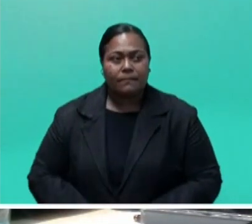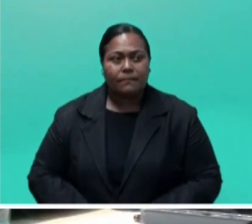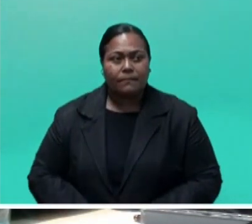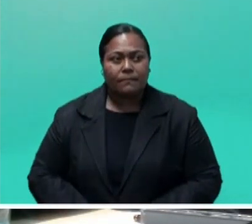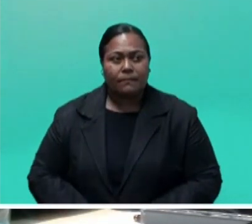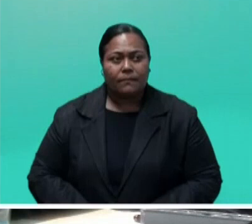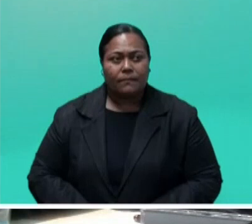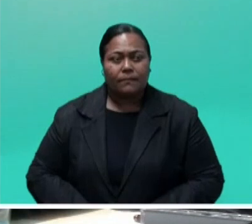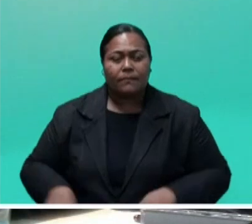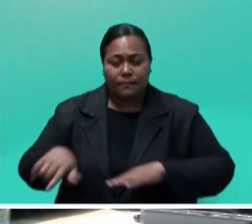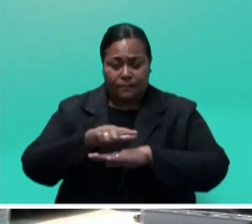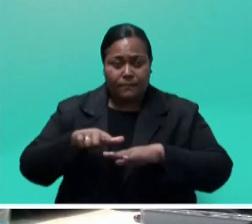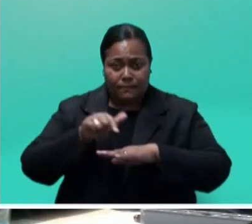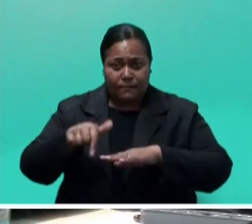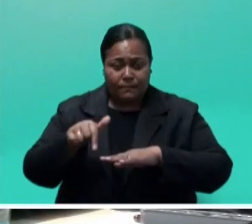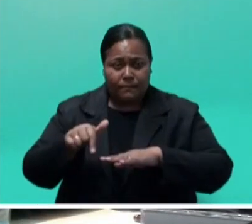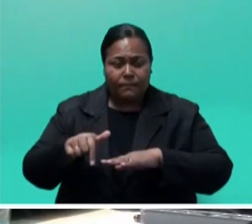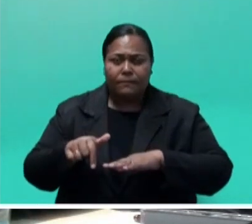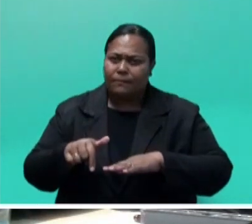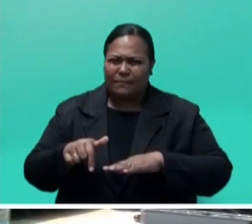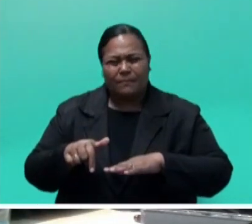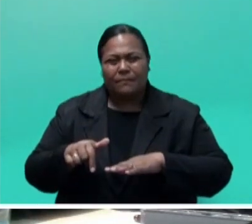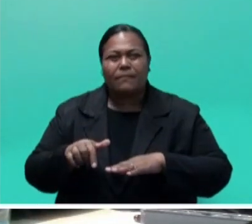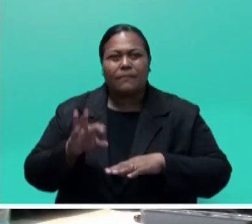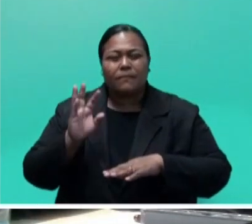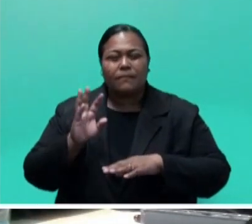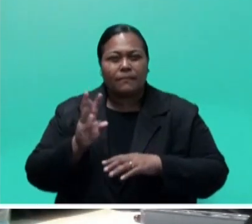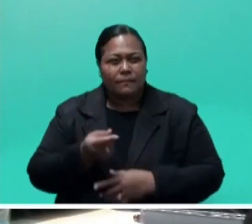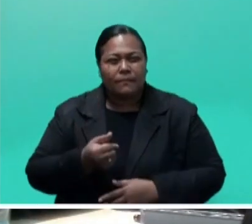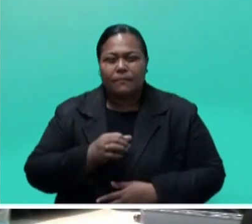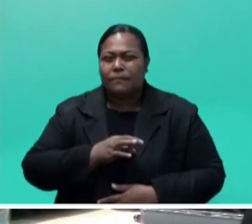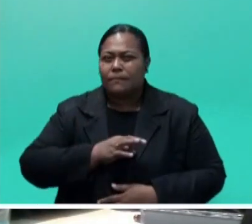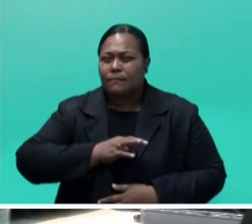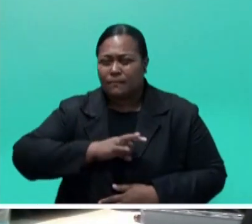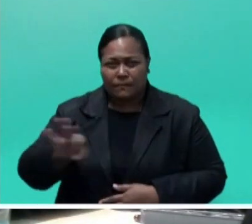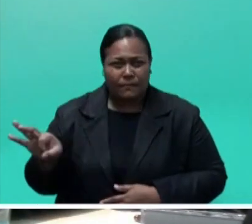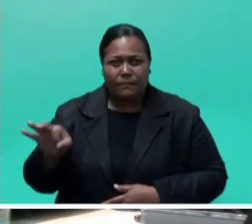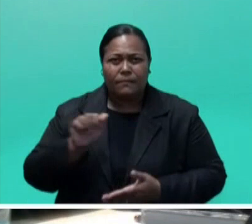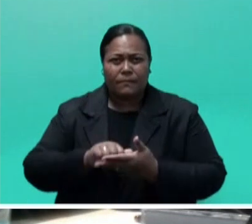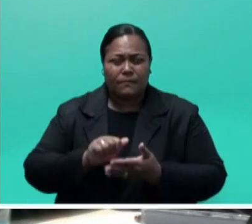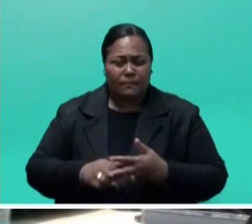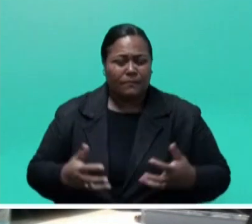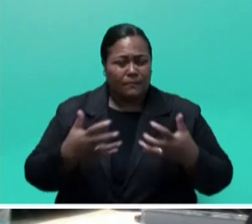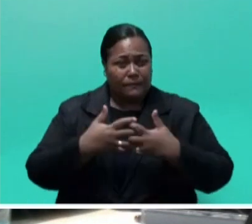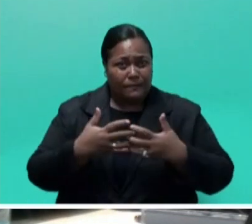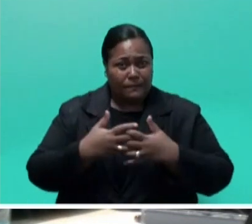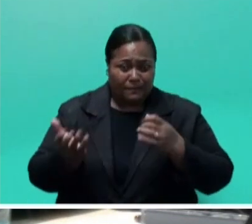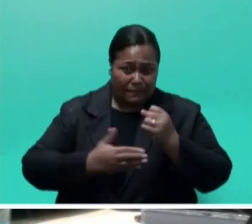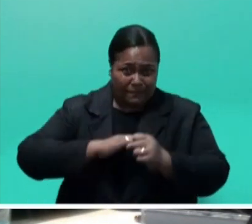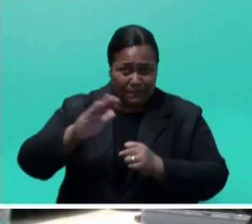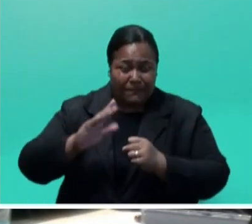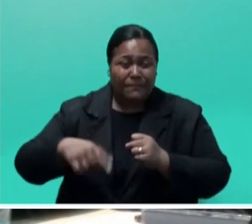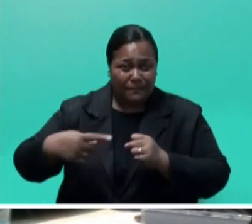an impediment to cane production and sugarcane yield. Mr. Speaker, sir, despite the challenges, we have been